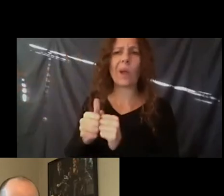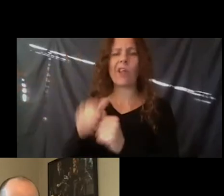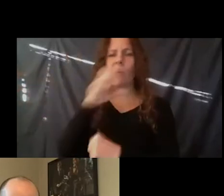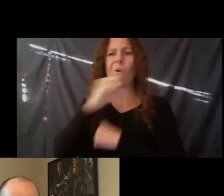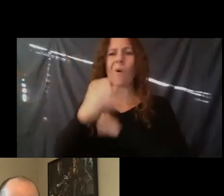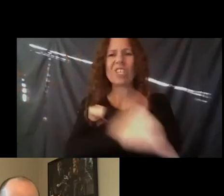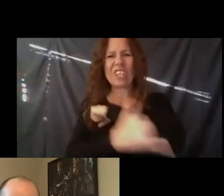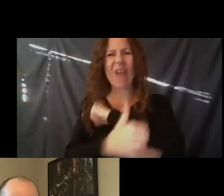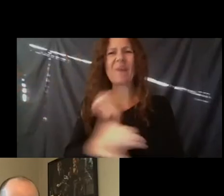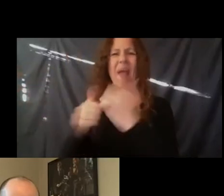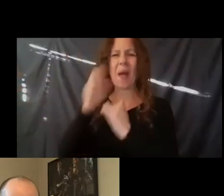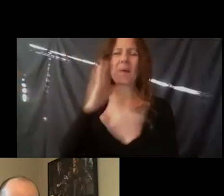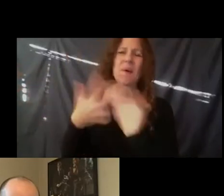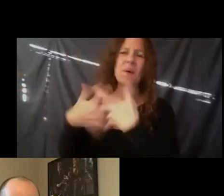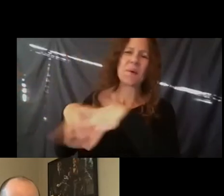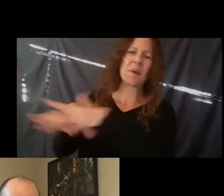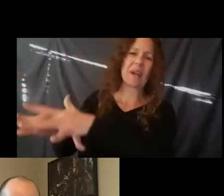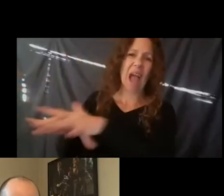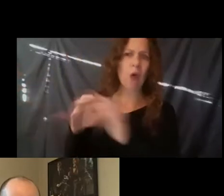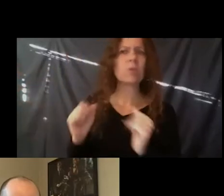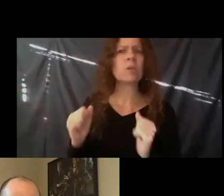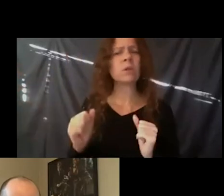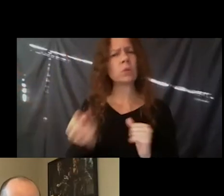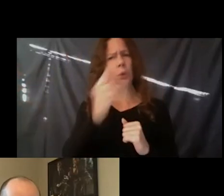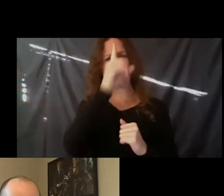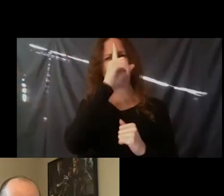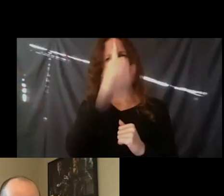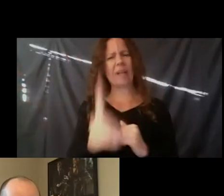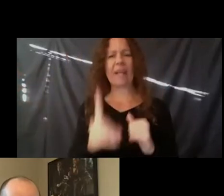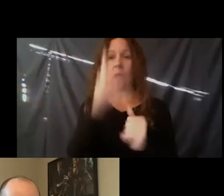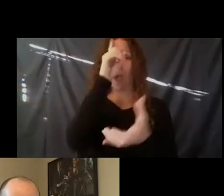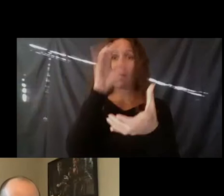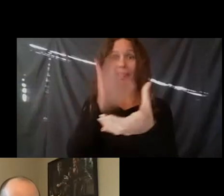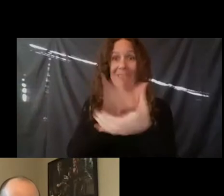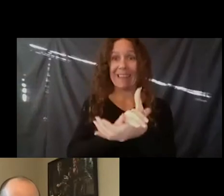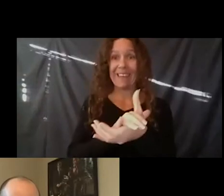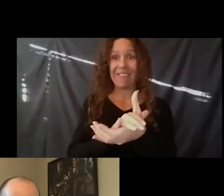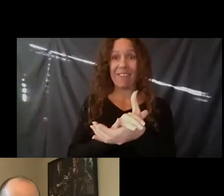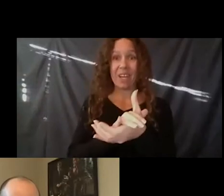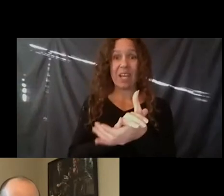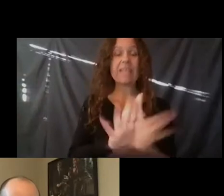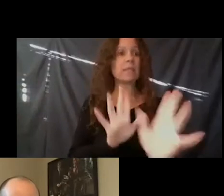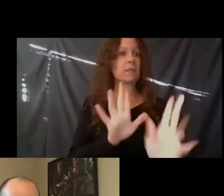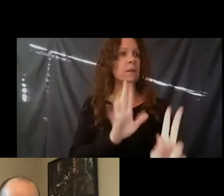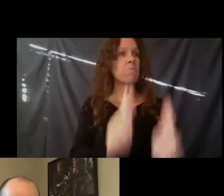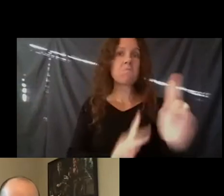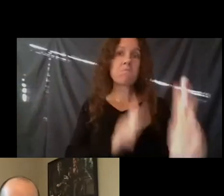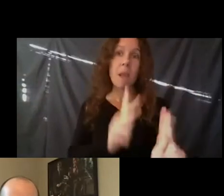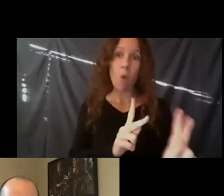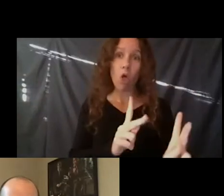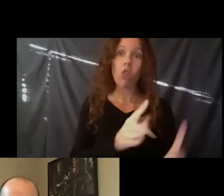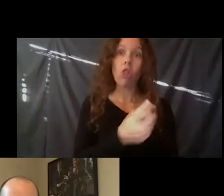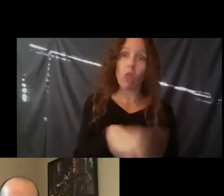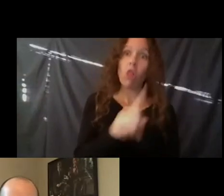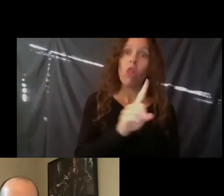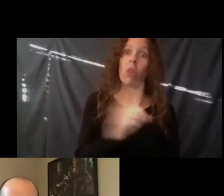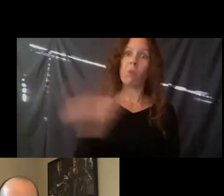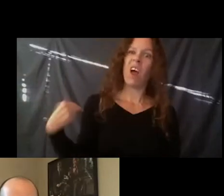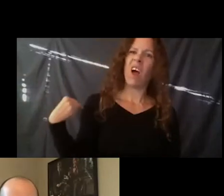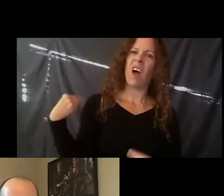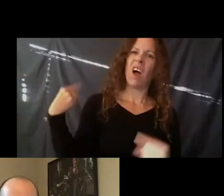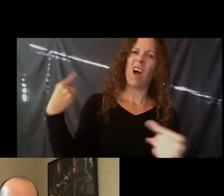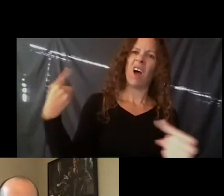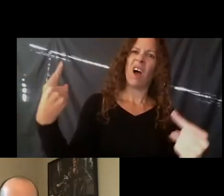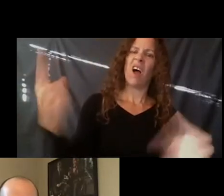about to see. So I really believe it's the meshing of the two, the folks that have been in the trenches for a long